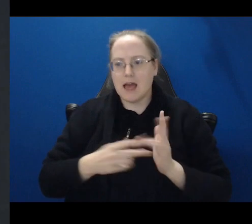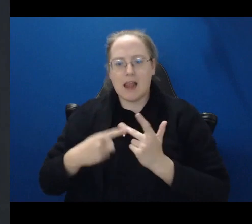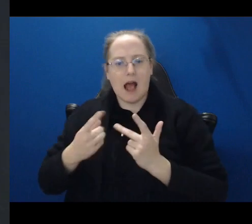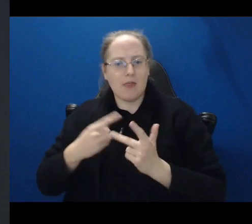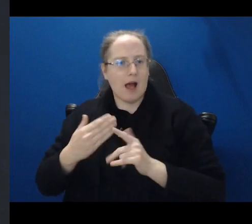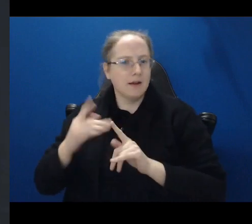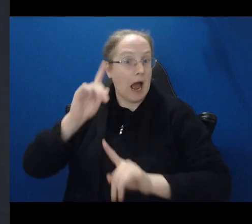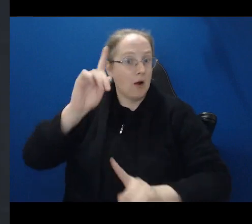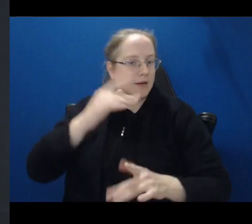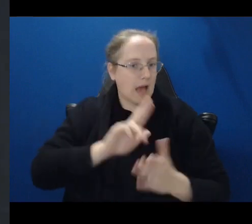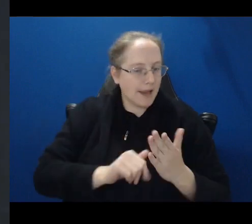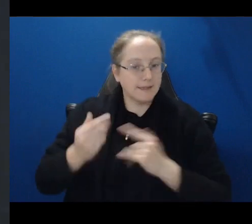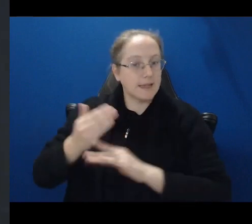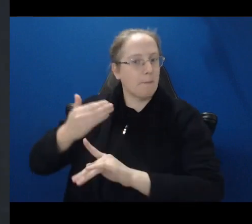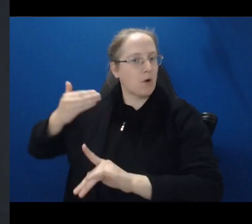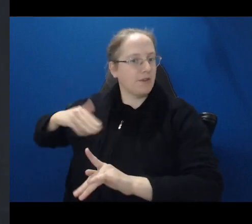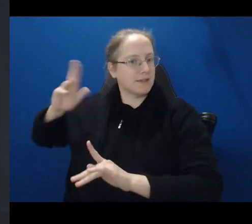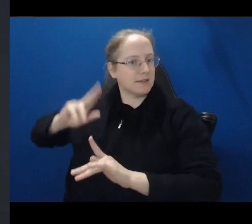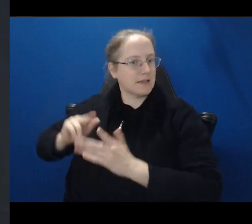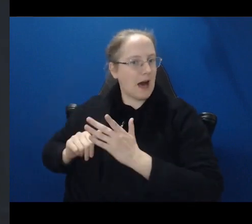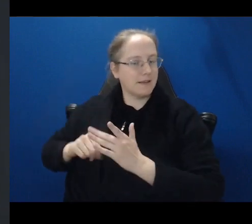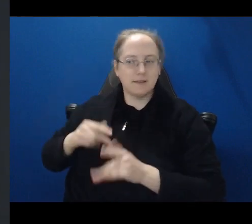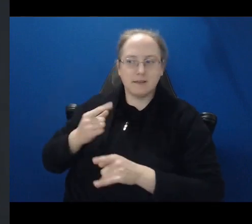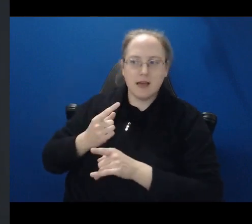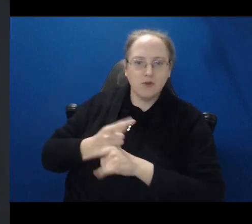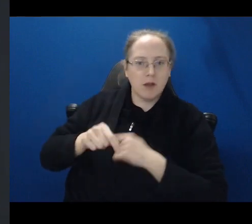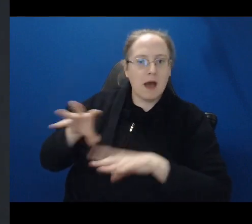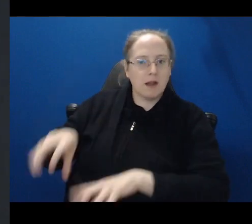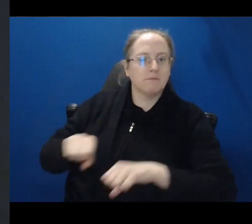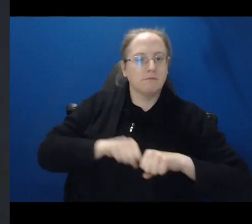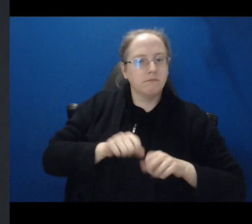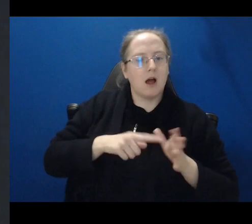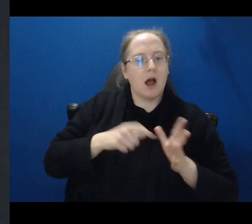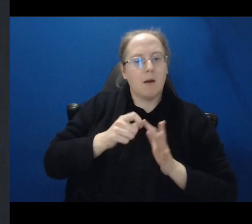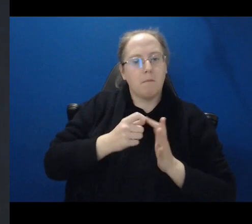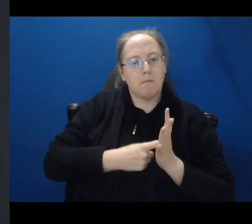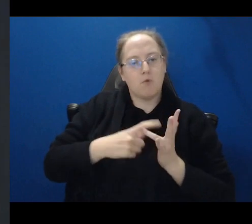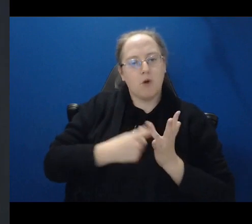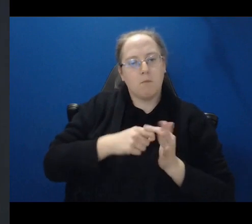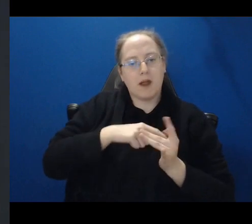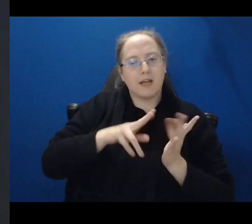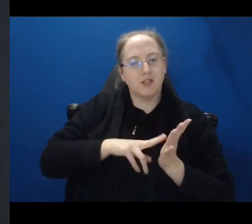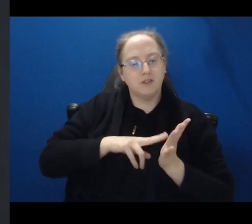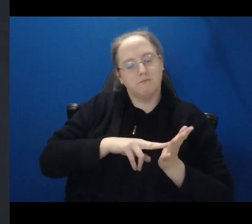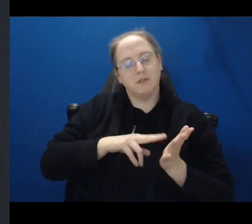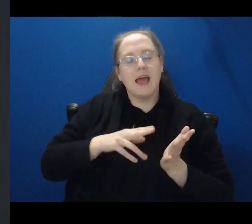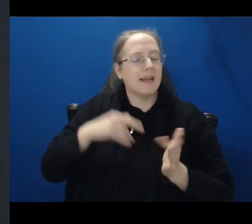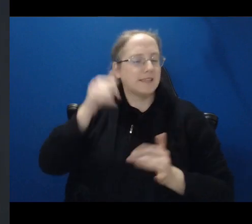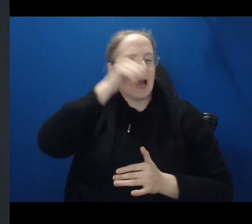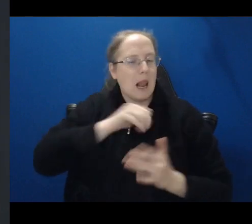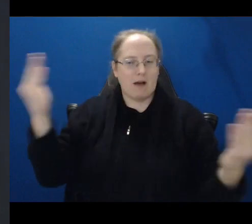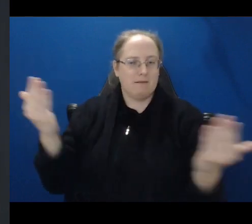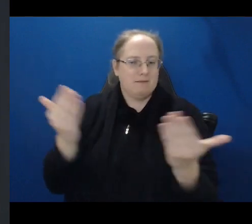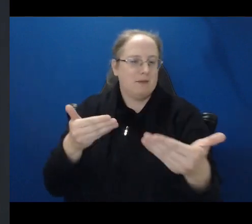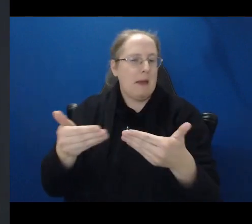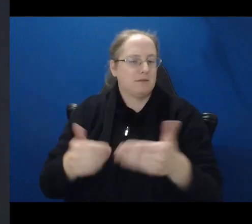looking at appropriation. It's a very, very clever juxtaposition. And I really